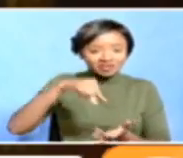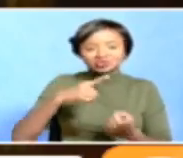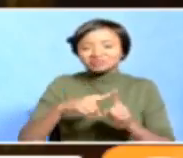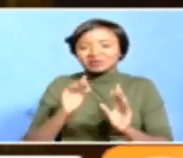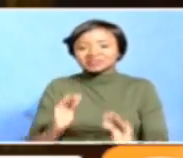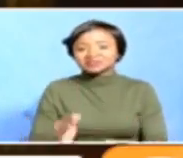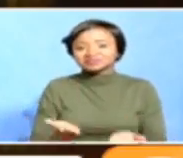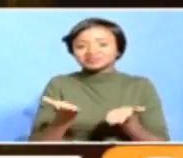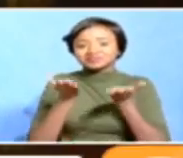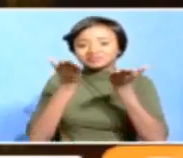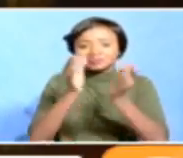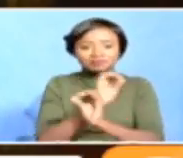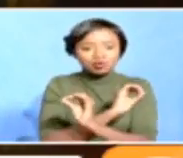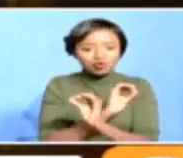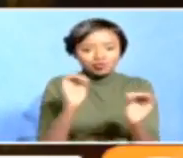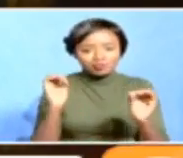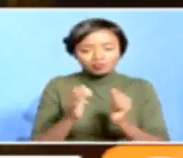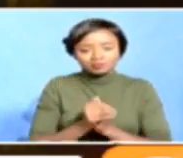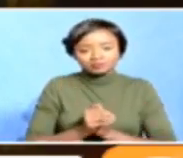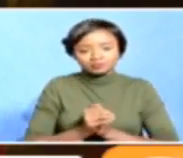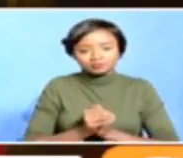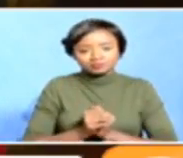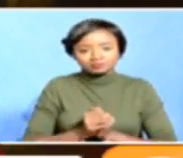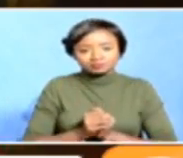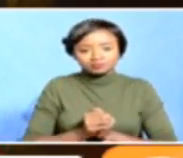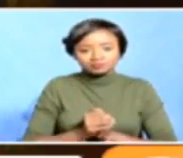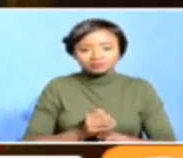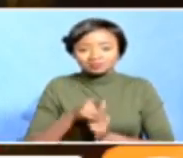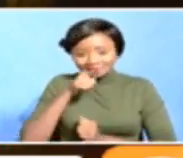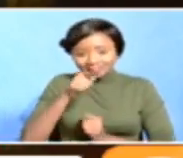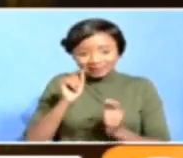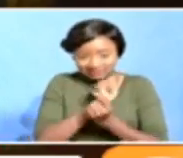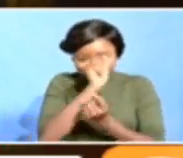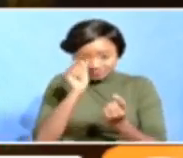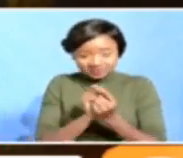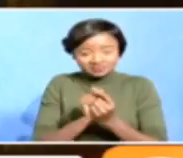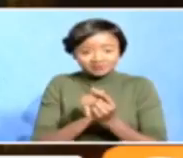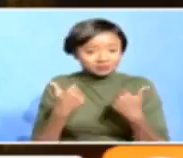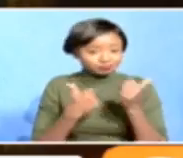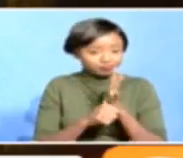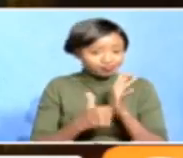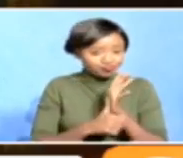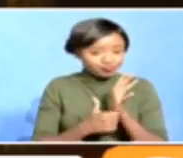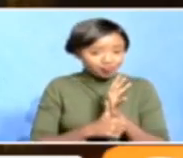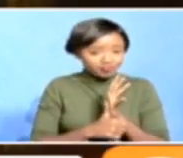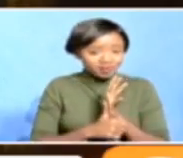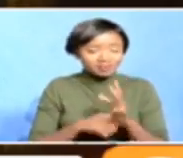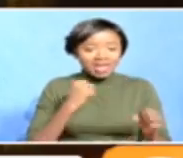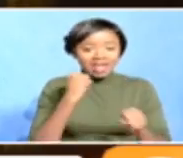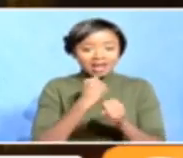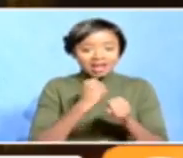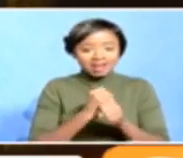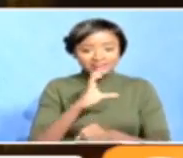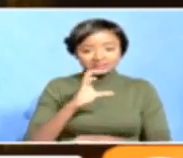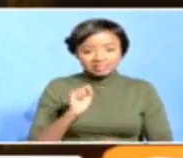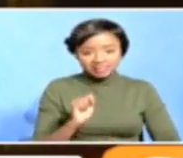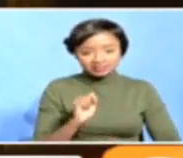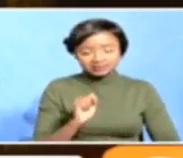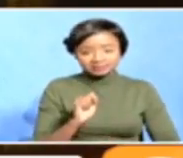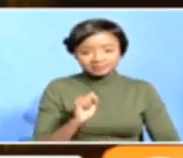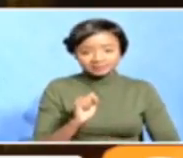themselves having been promoted to the next job group. Now, with this particular kind of stalemate, the Labour CEO Sukuria Tan